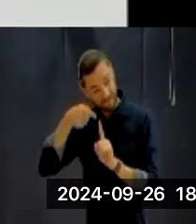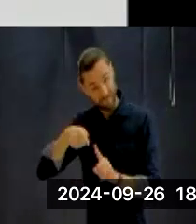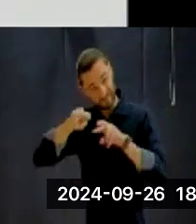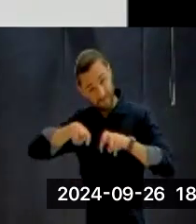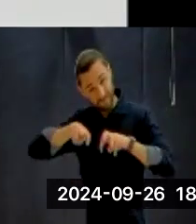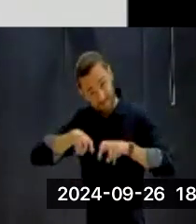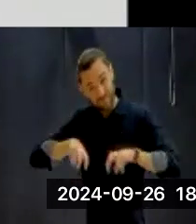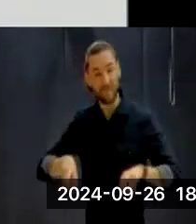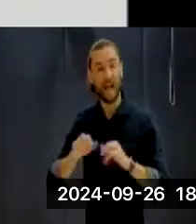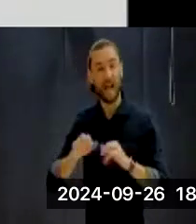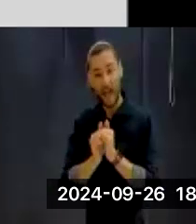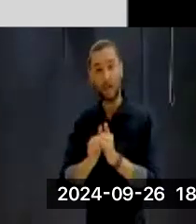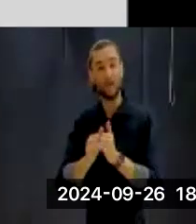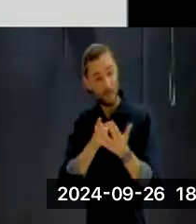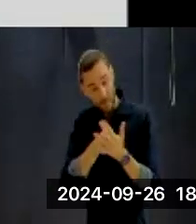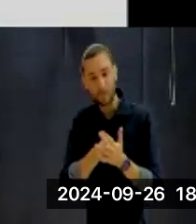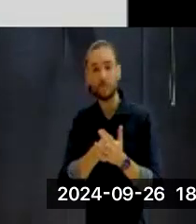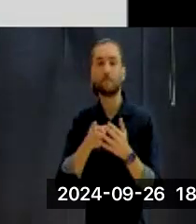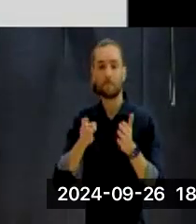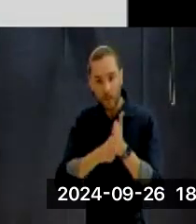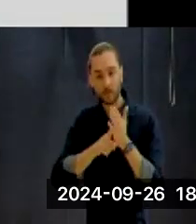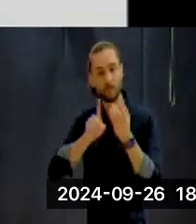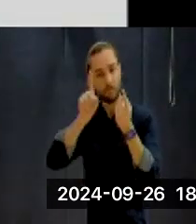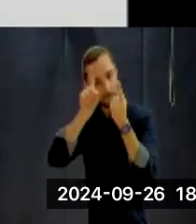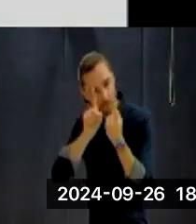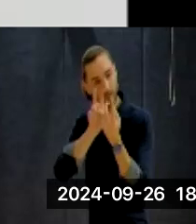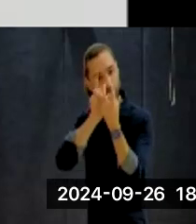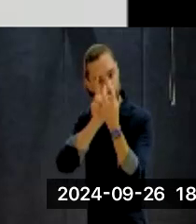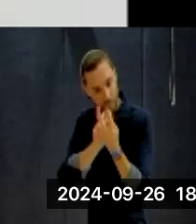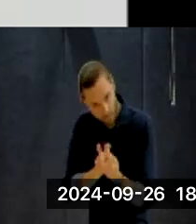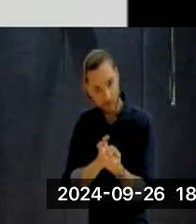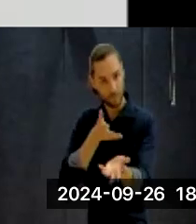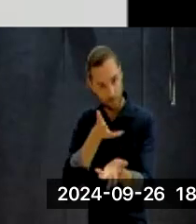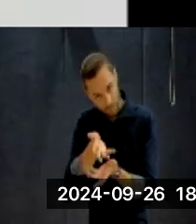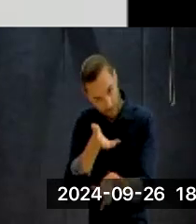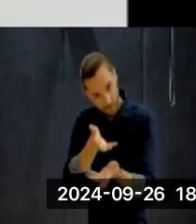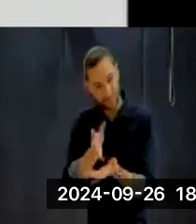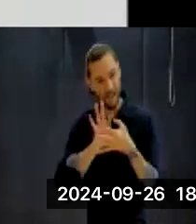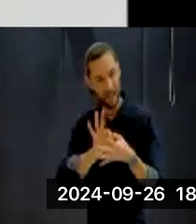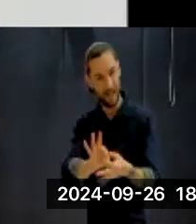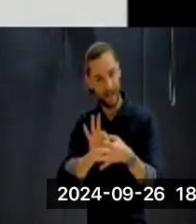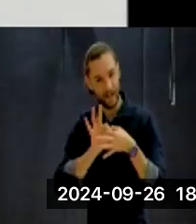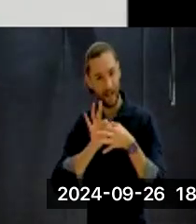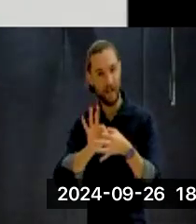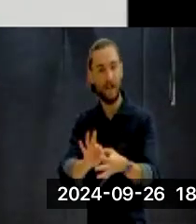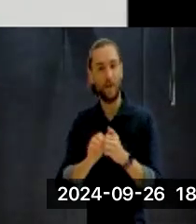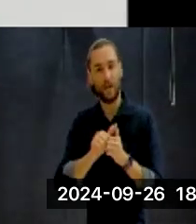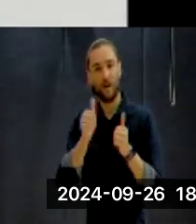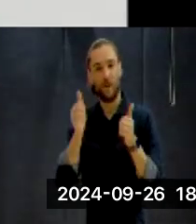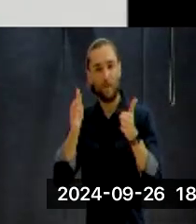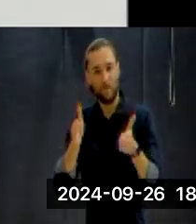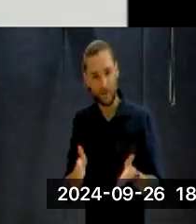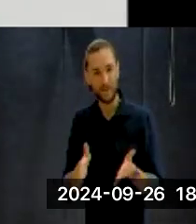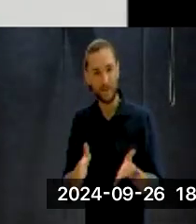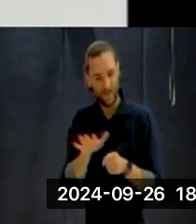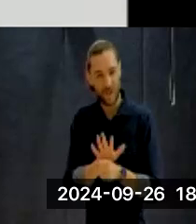one-on-one exchange. You need to interact on a one-on-one basis and have that one-on-one exchange in order to